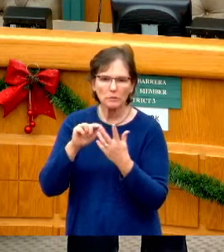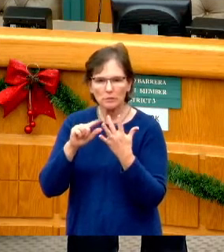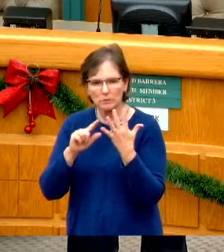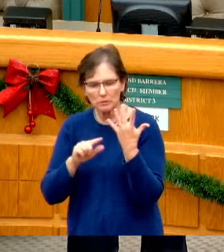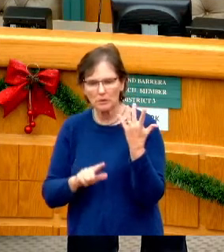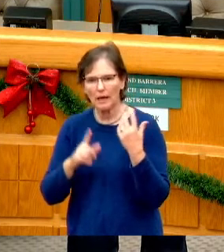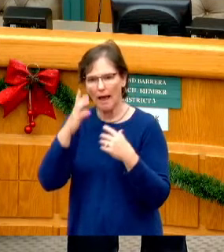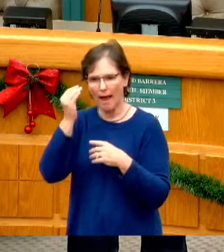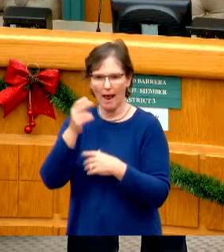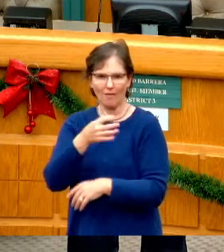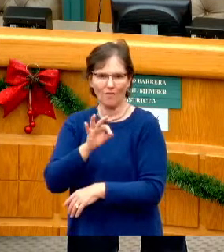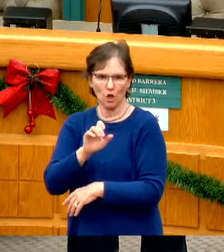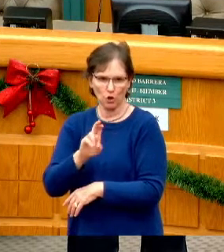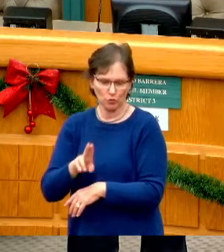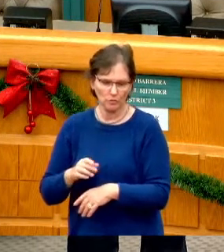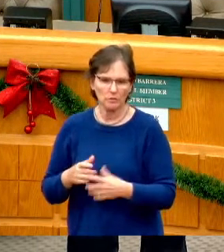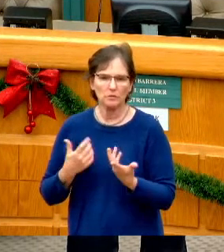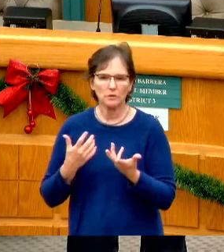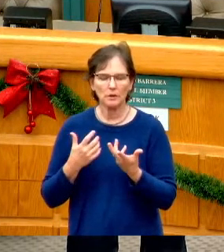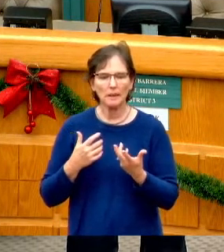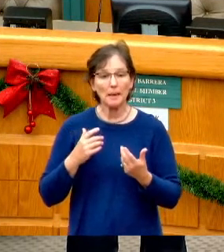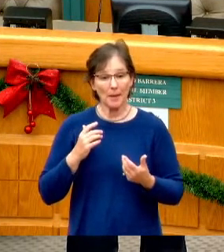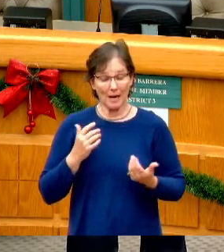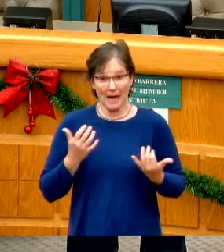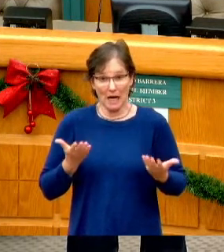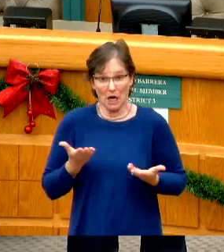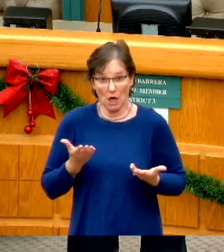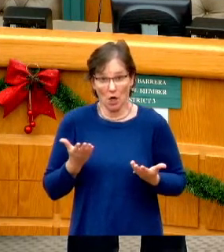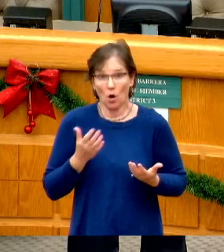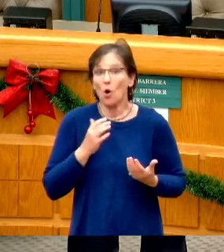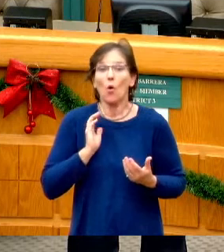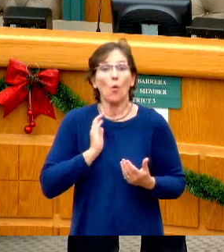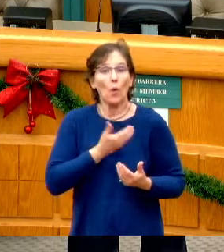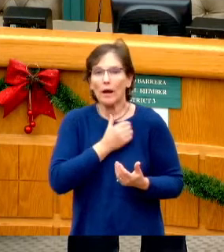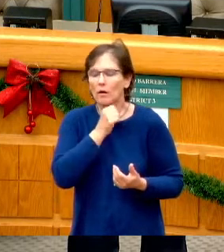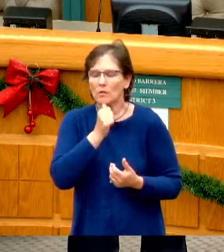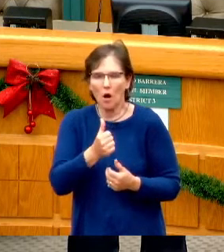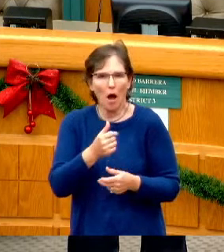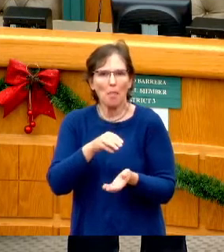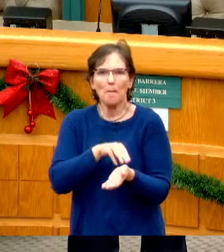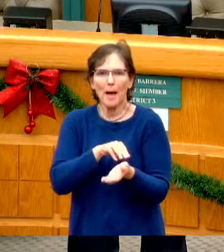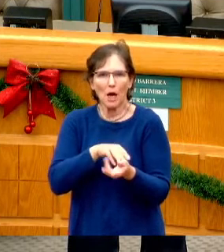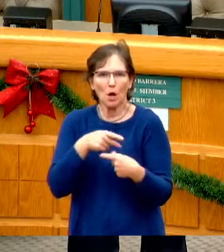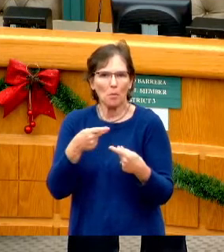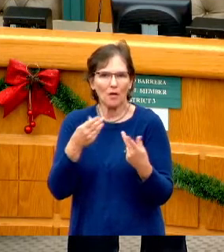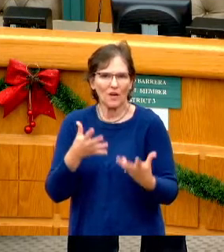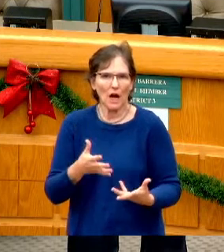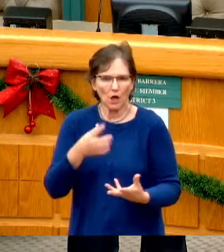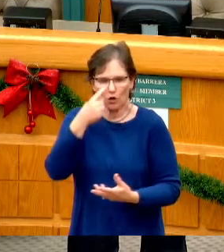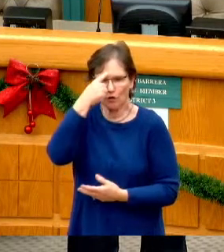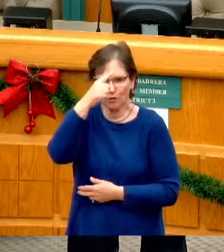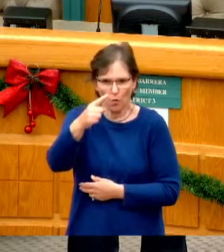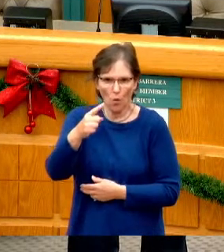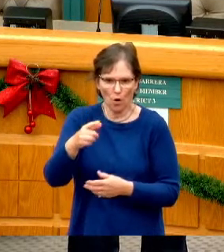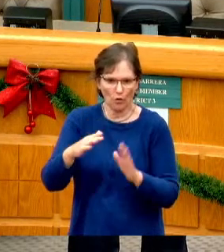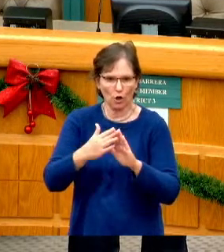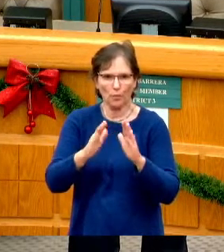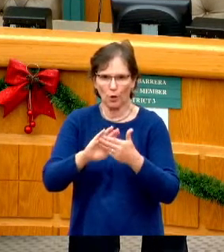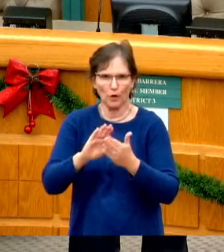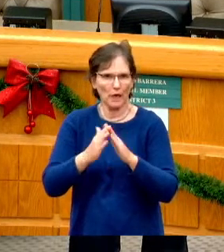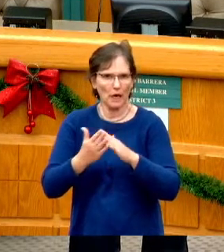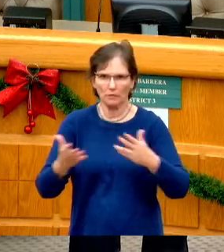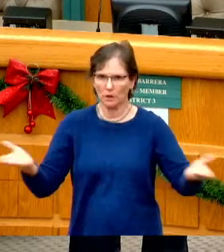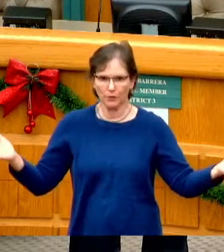the community. The push has really been that people receive their own providers, which means that they get a doctor,